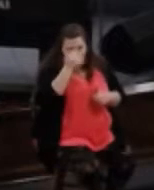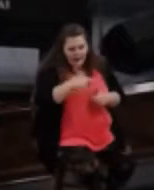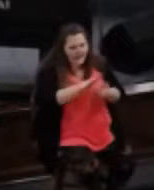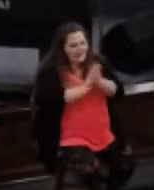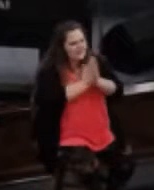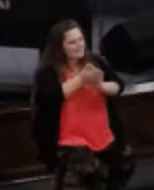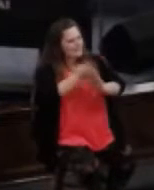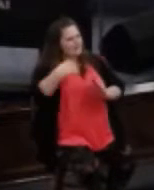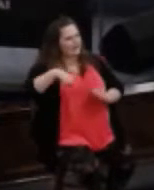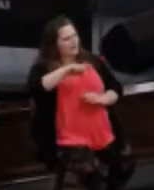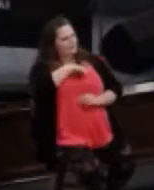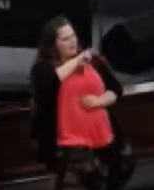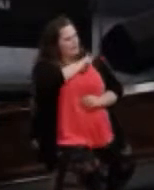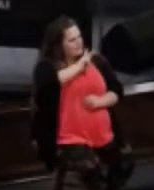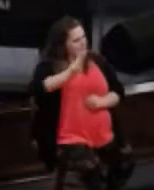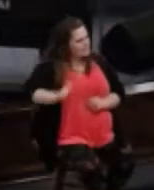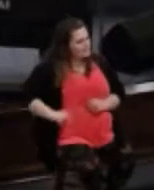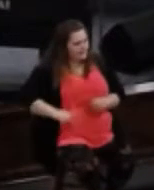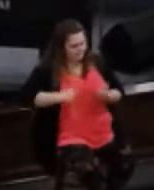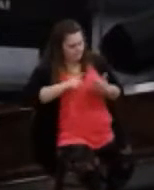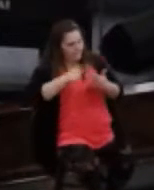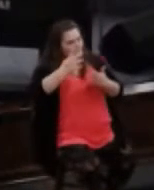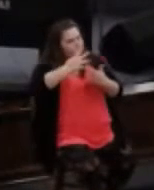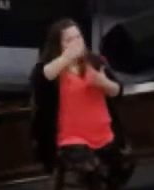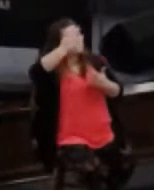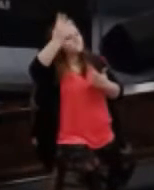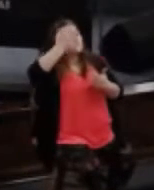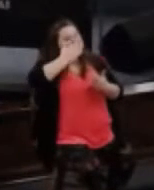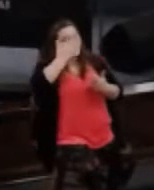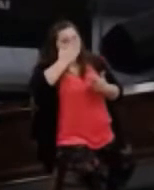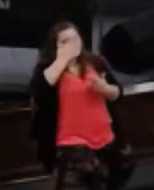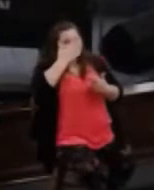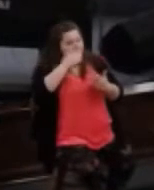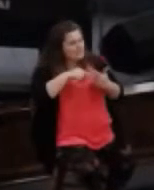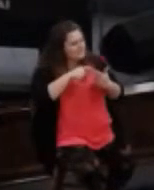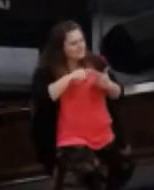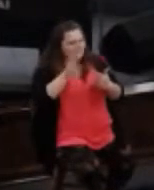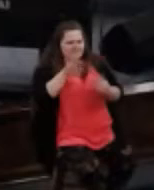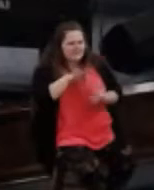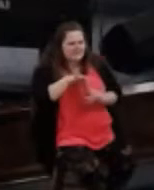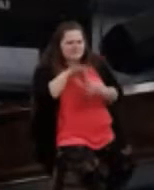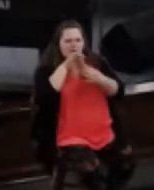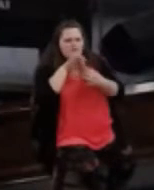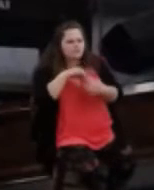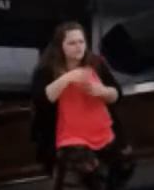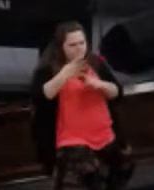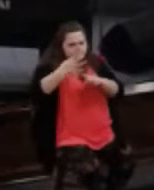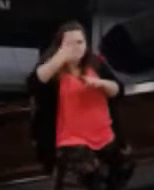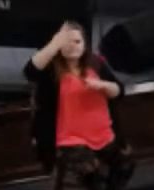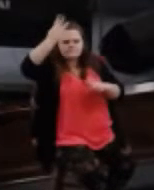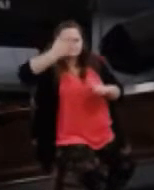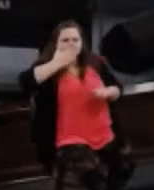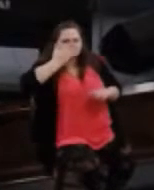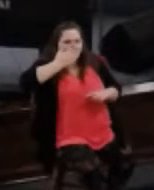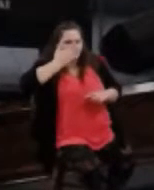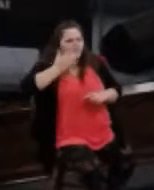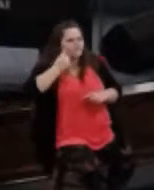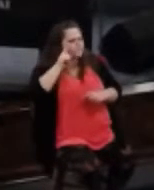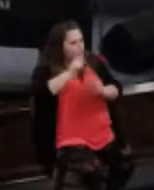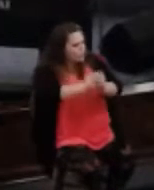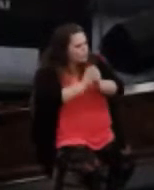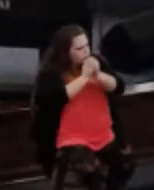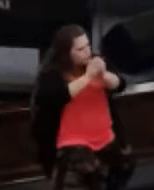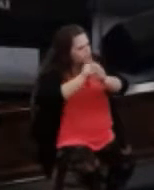become our king. Frankincense. Frankincense was this unique incense, and it was used in worship in